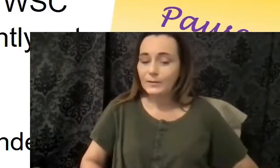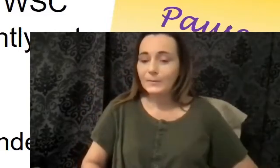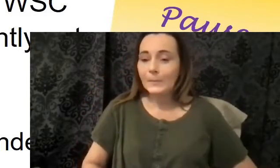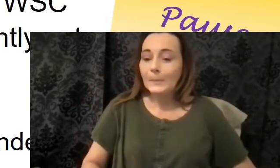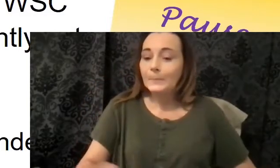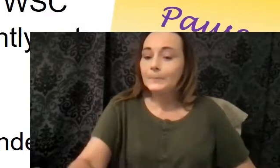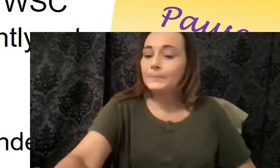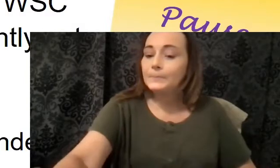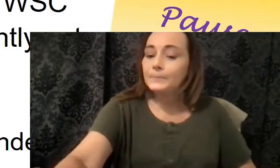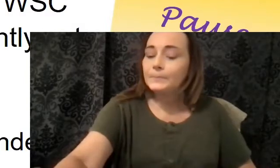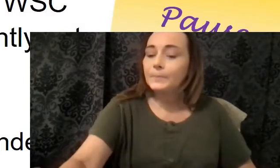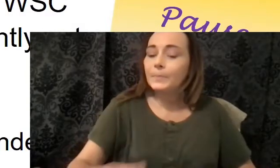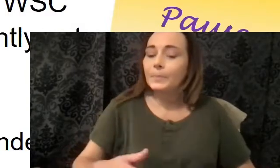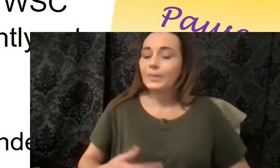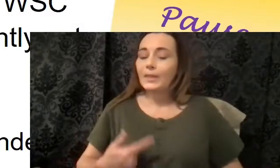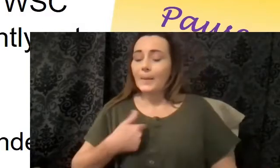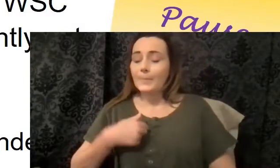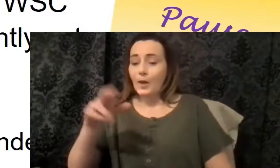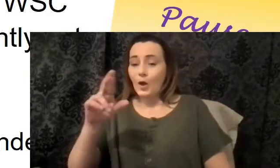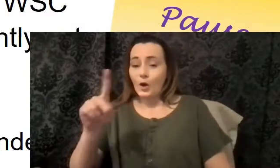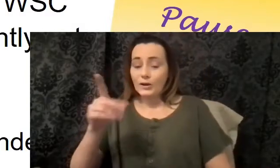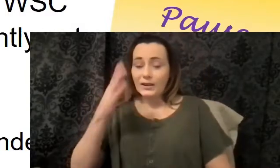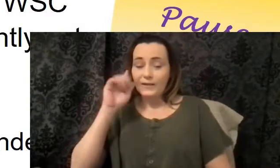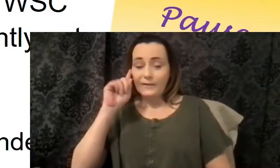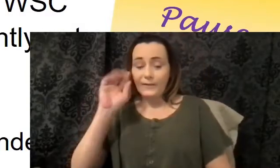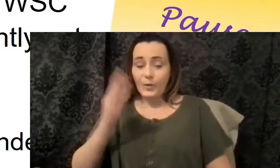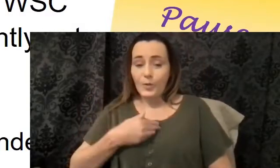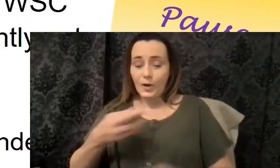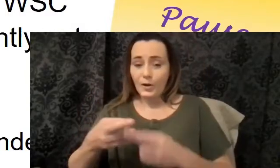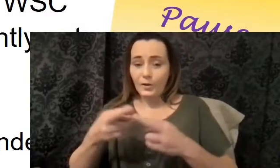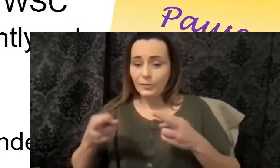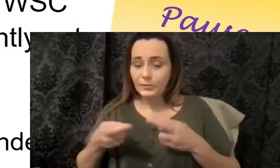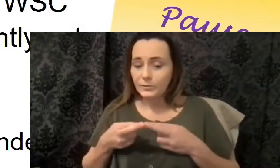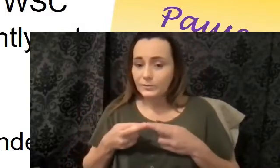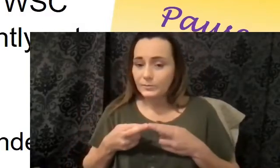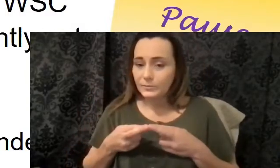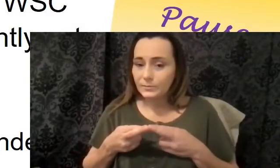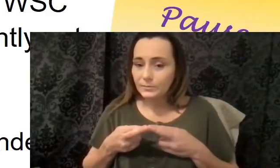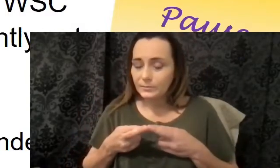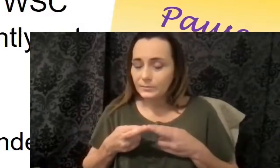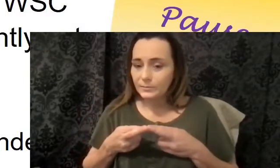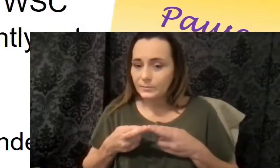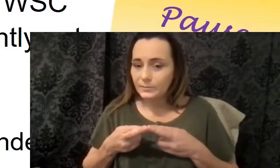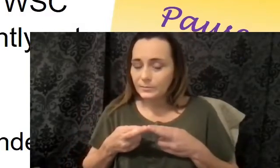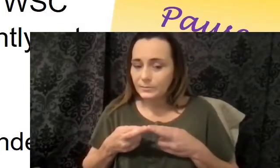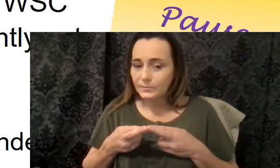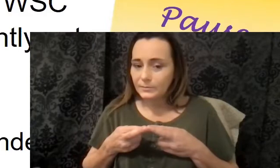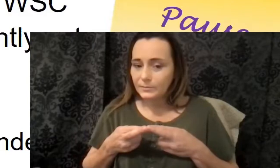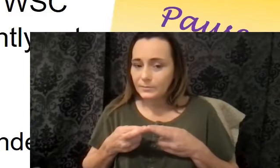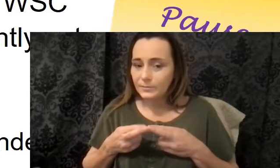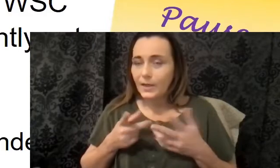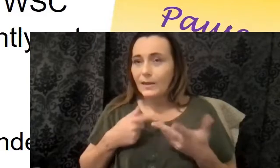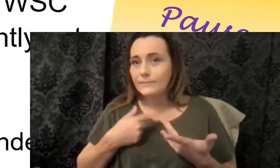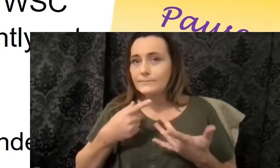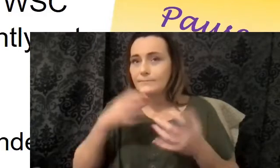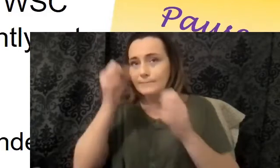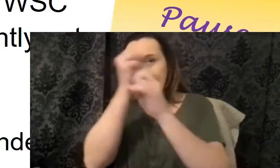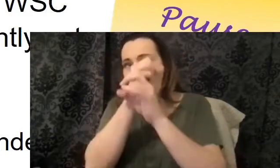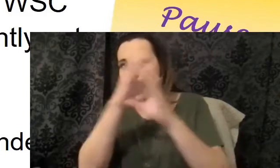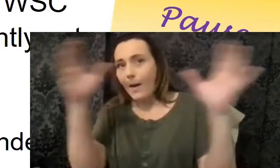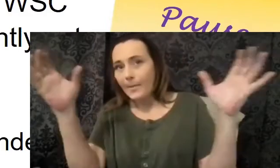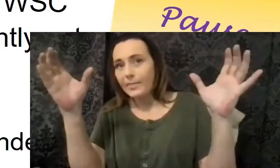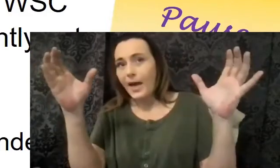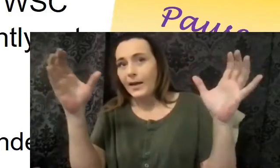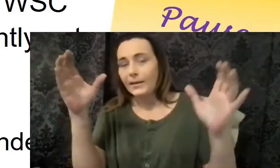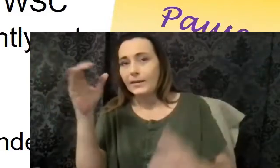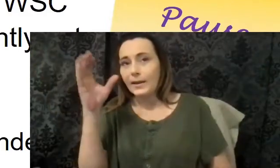from Florida region, and I know that Ramon has his hand up, I'm sorry for jumping in front of him, but hypothetically, because this was